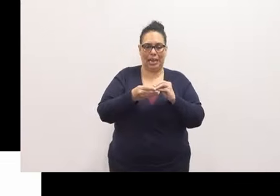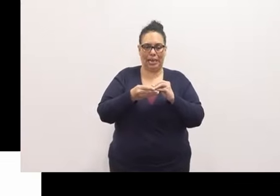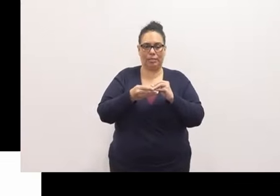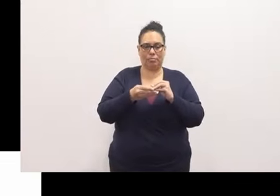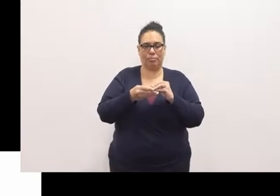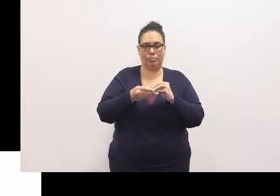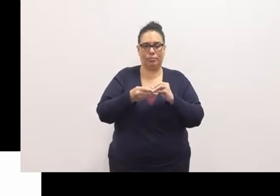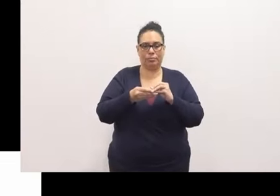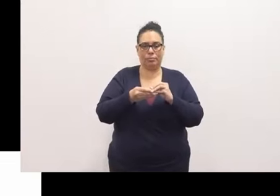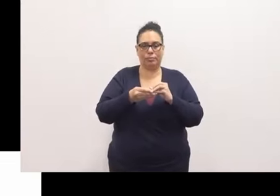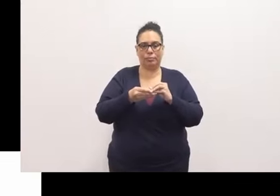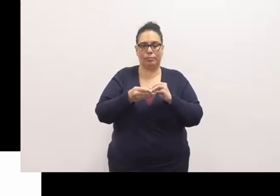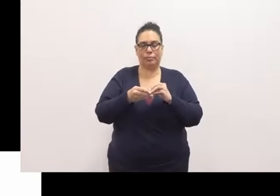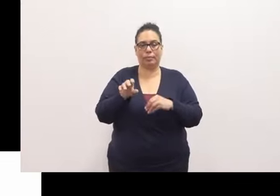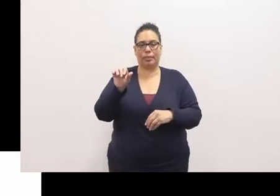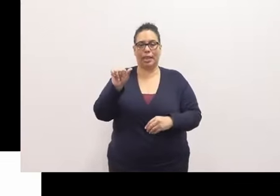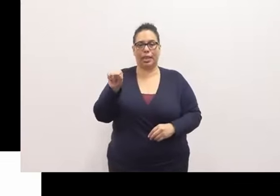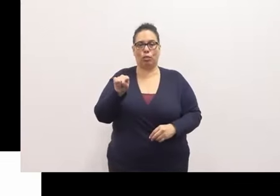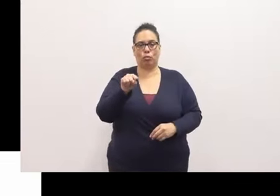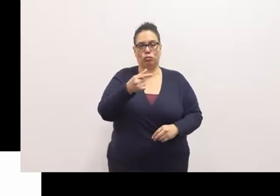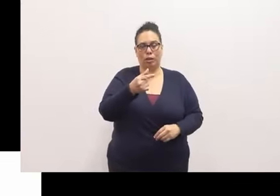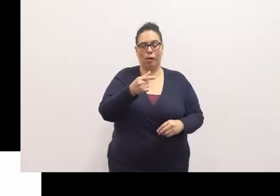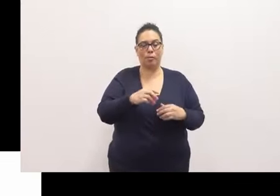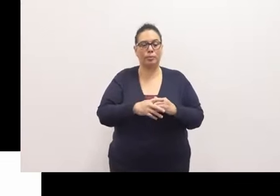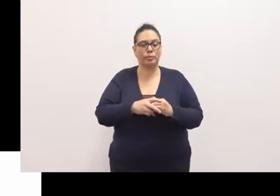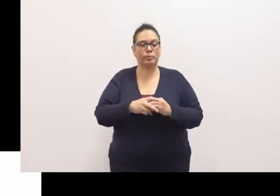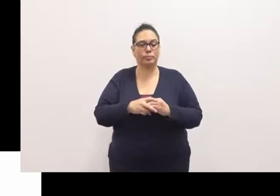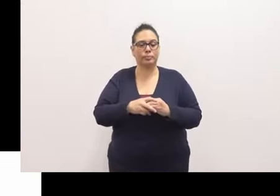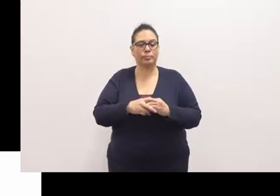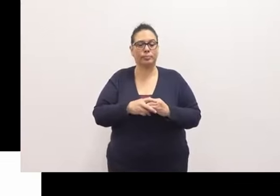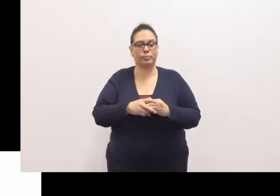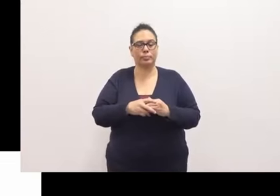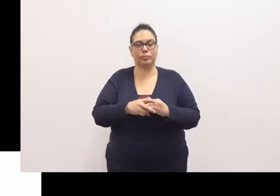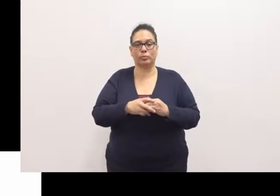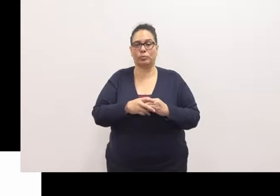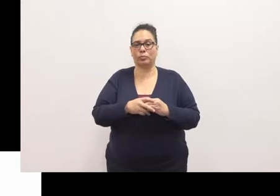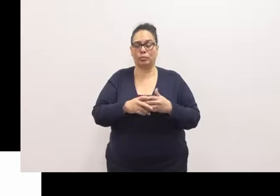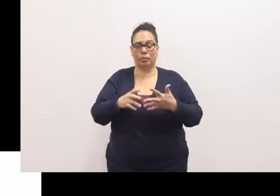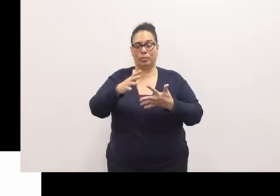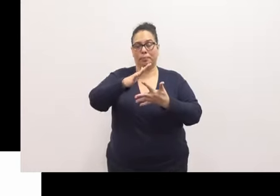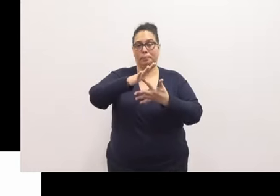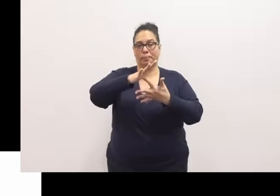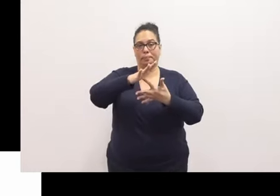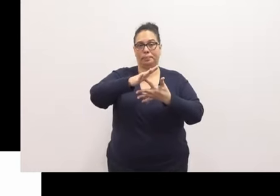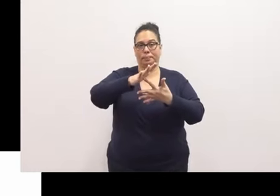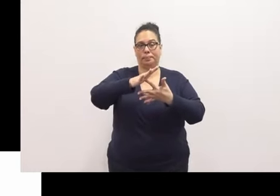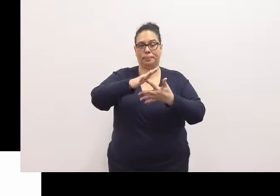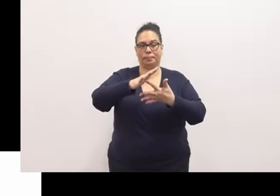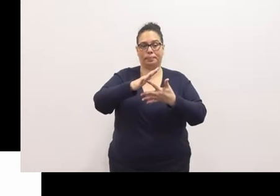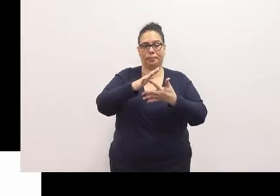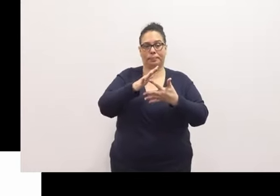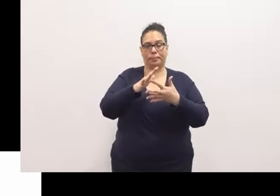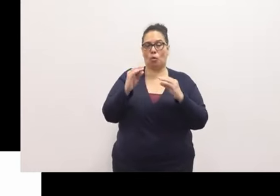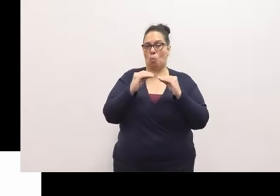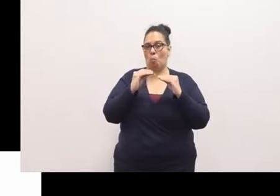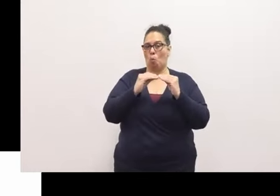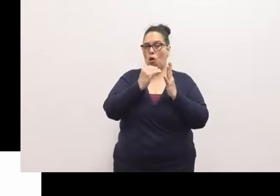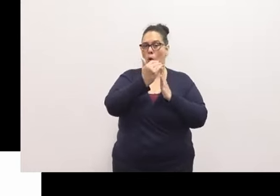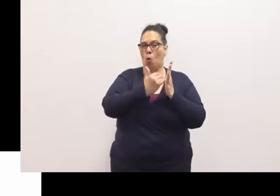track for A through G. So when we look at 11th grade, now we're looking at additional courses.